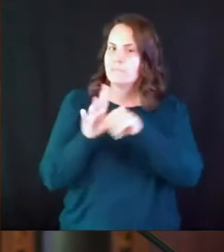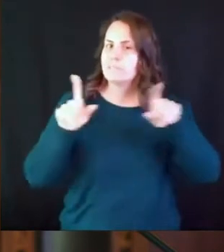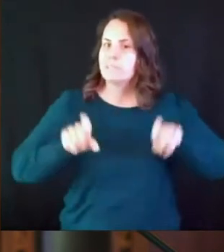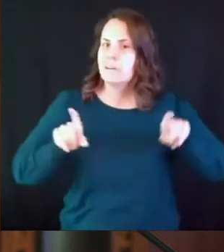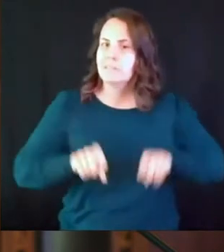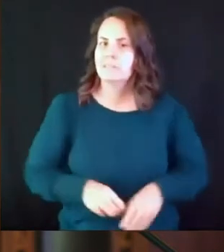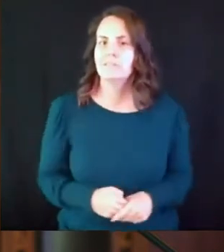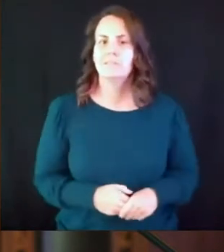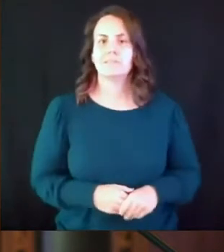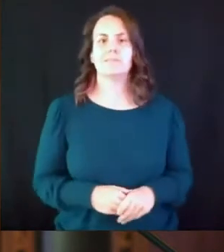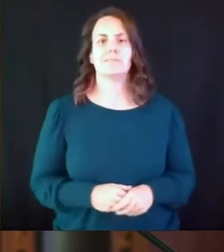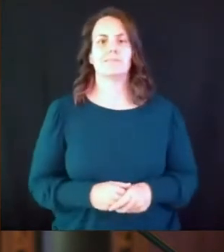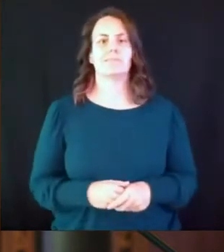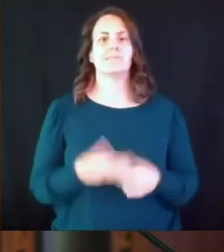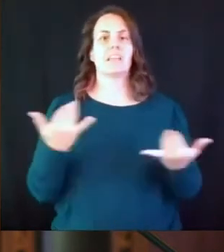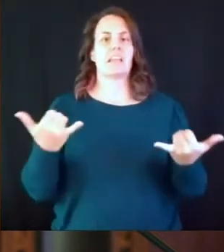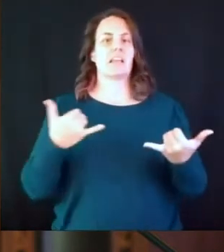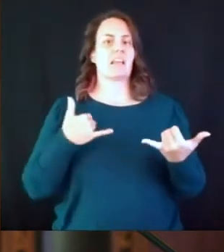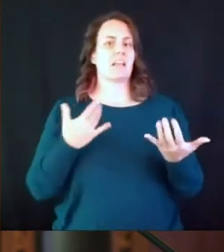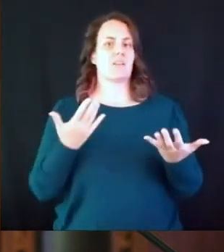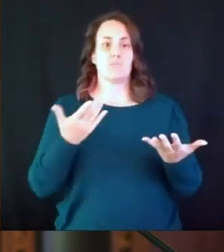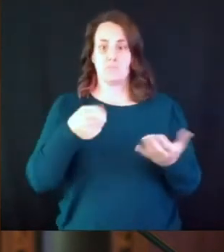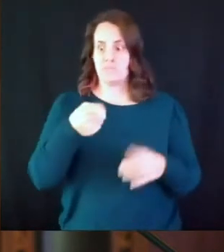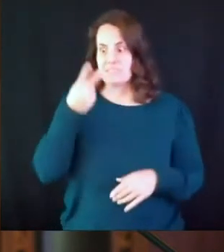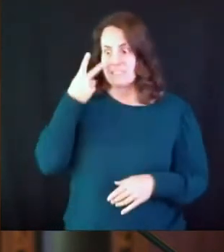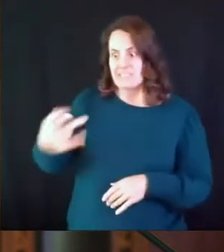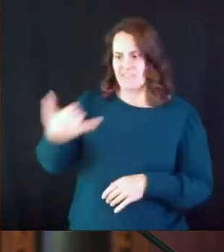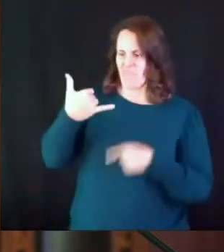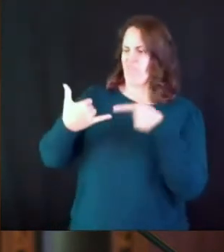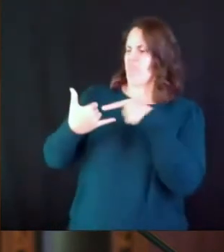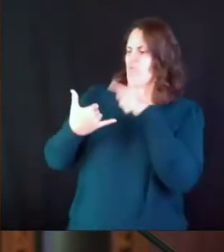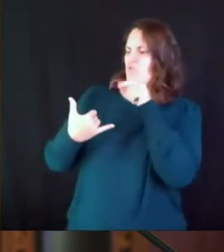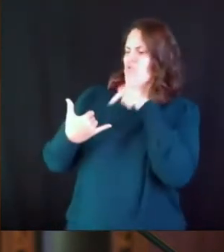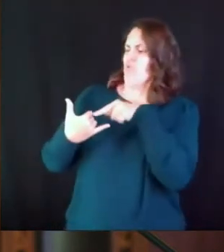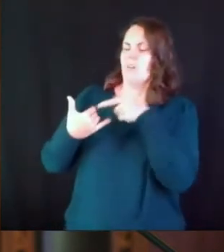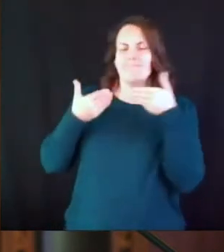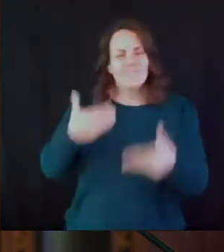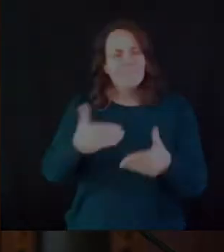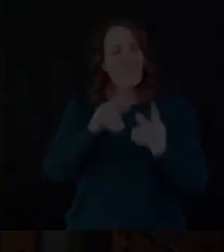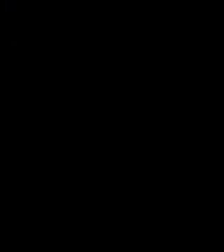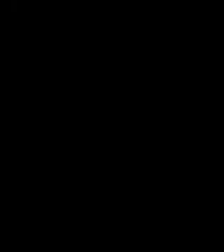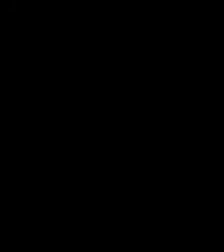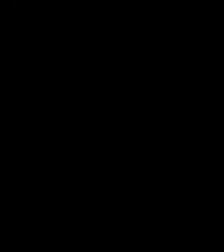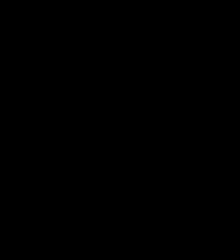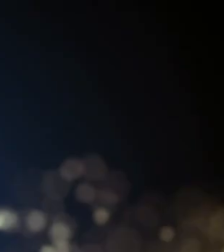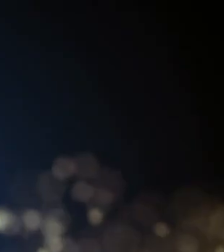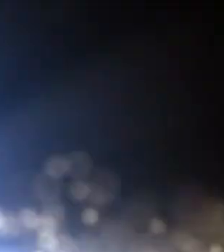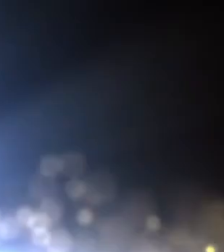drastic measures, and I'm calling on every single one of us to do all that we can to protect each other.